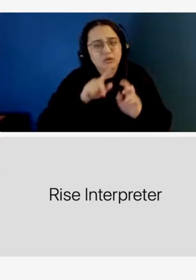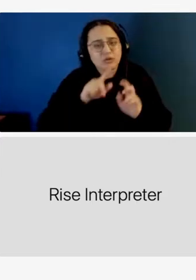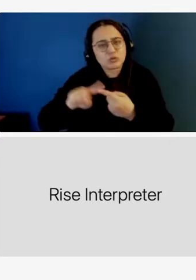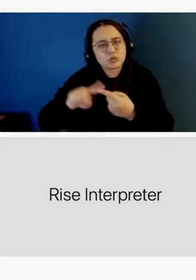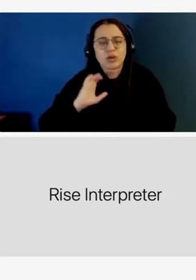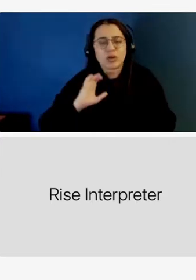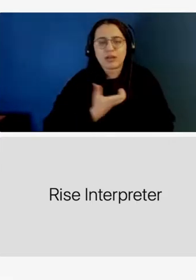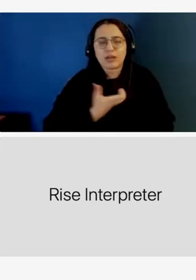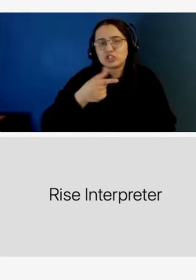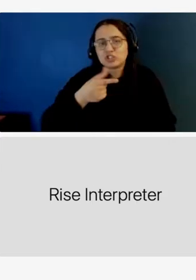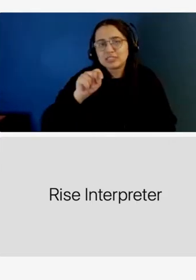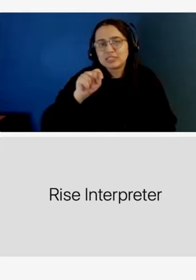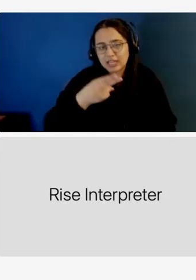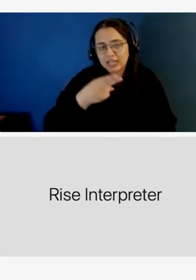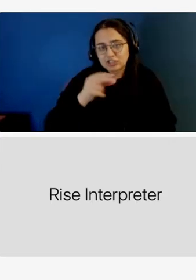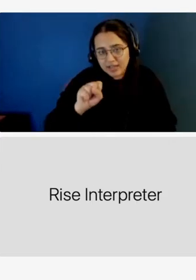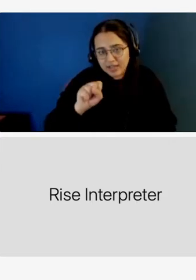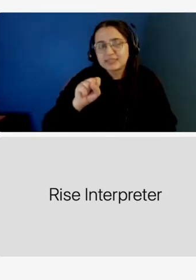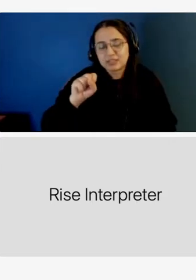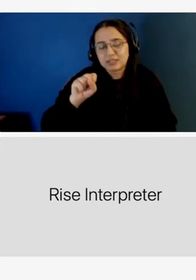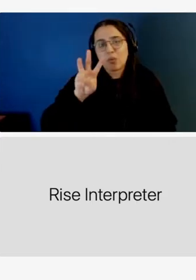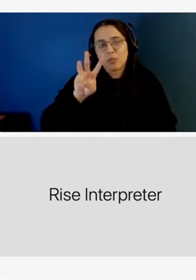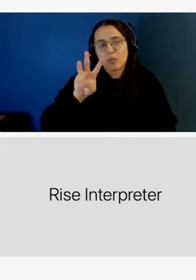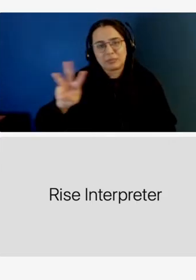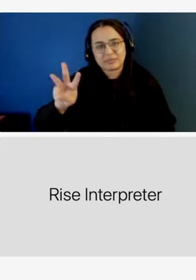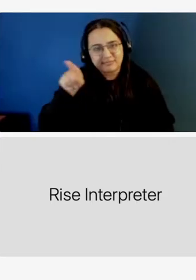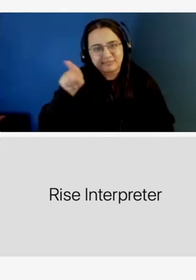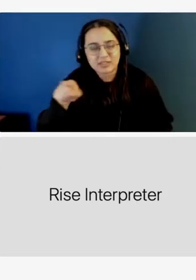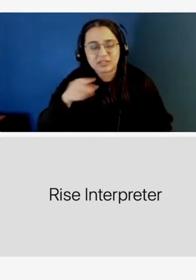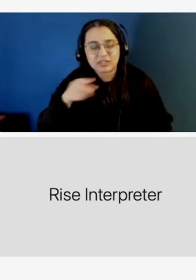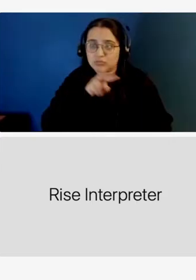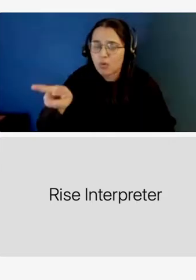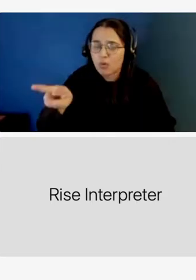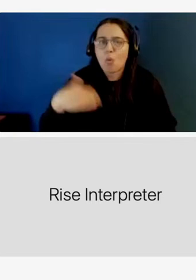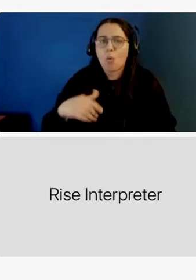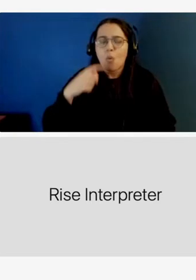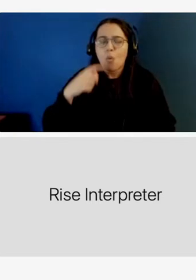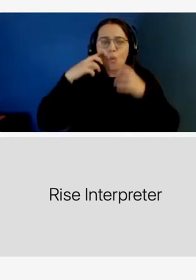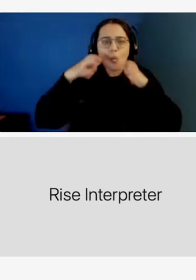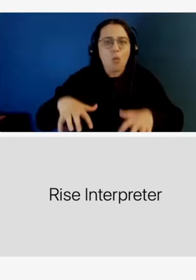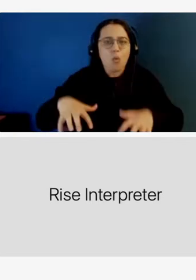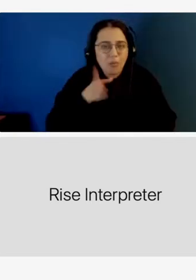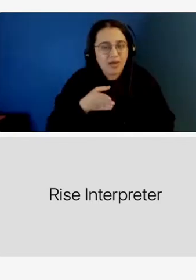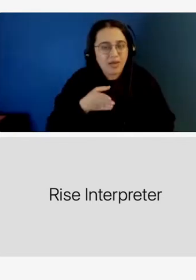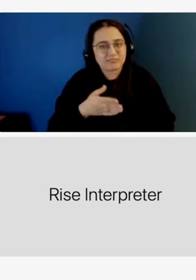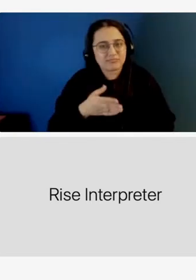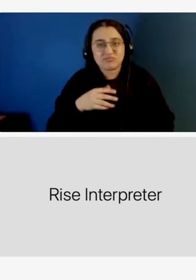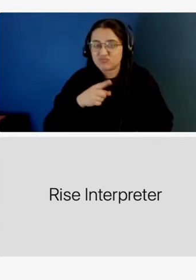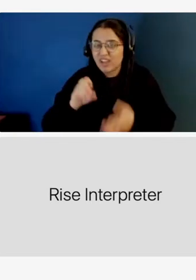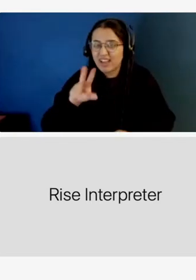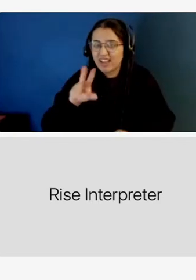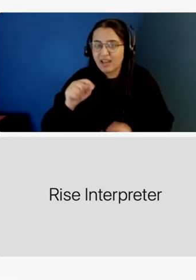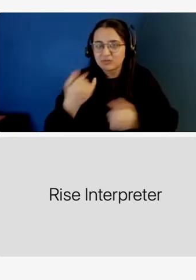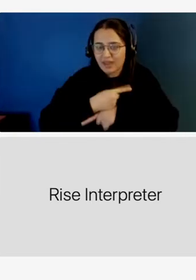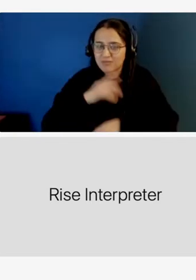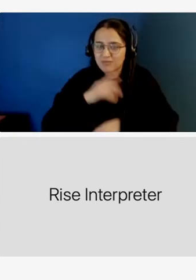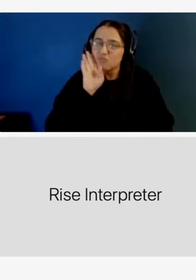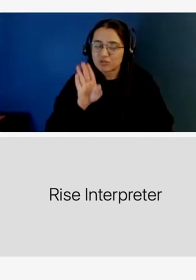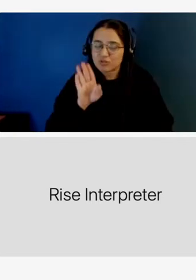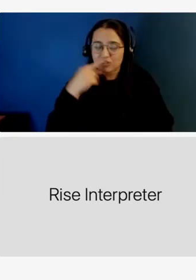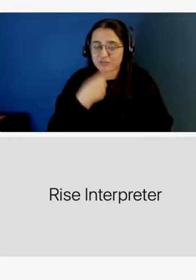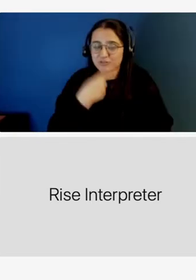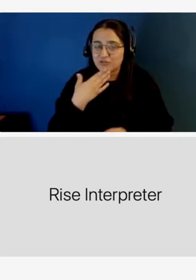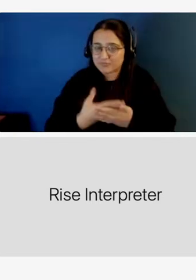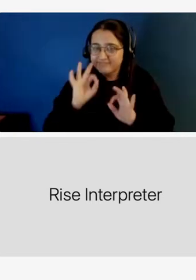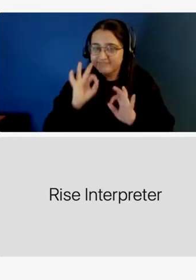and be prepared to be wild. It's amazing. Check out today too, it's great. Mr. Reese always asks himself and his students, how can we make something